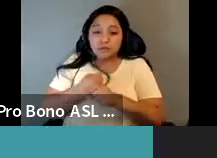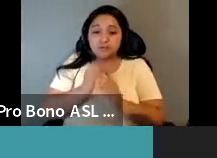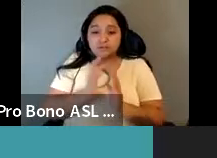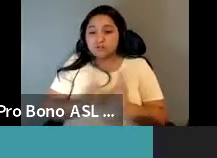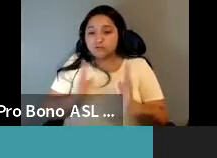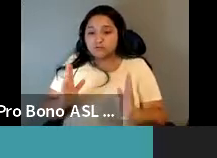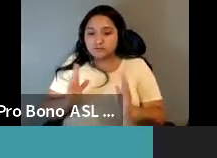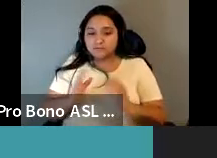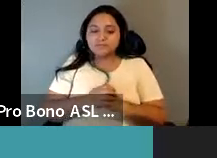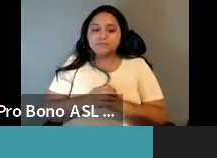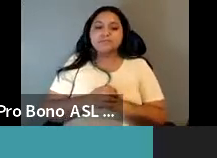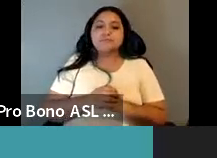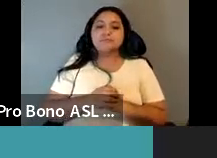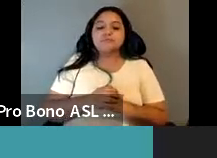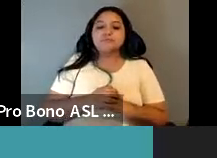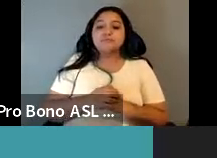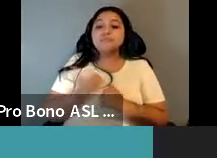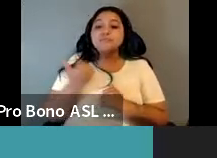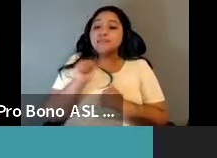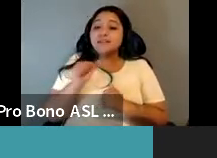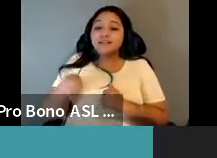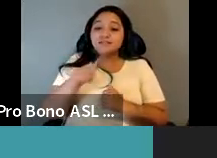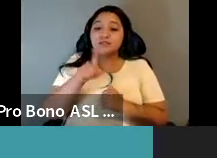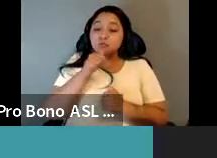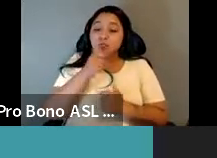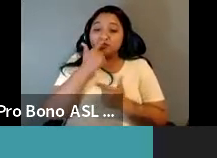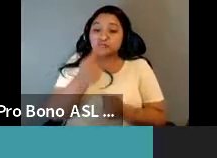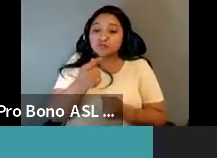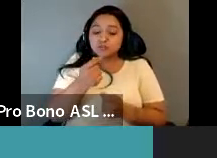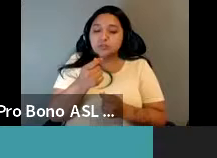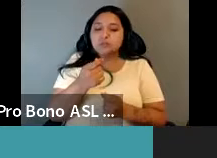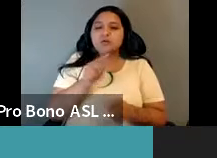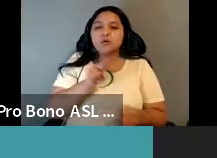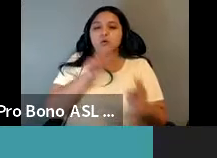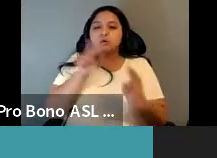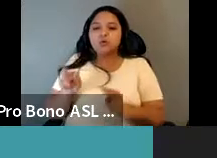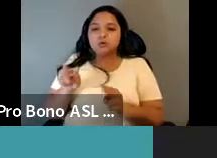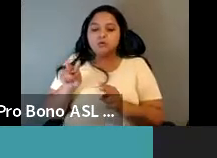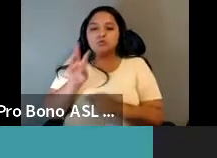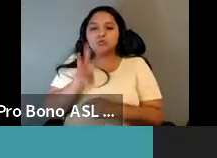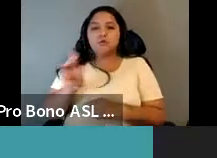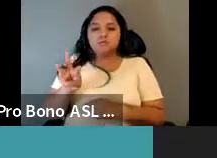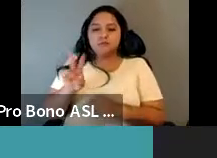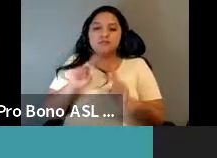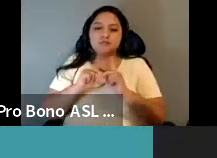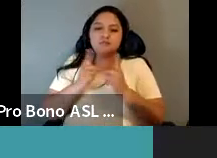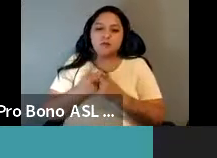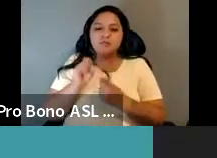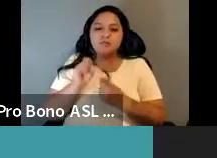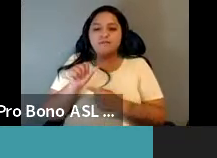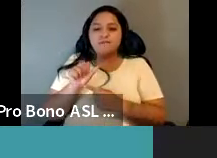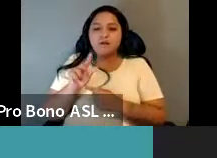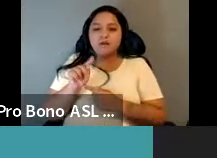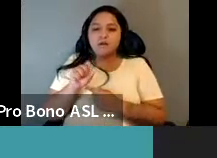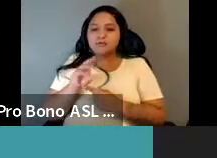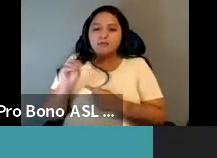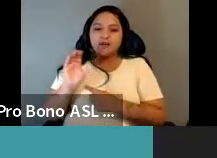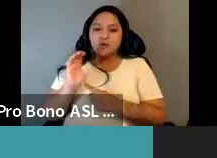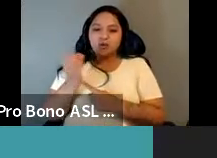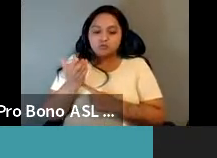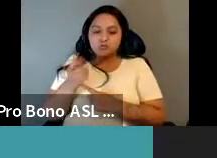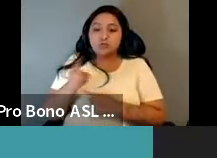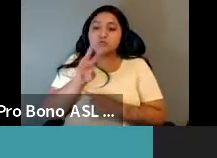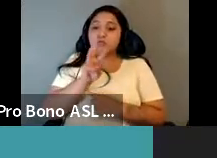that anyone who is interested should check out the Department of Arts and Culture's website for grant sources, which can be found at